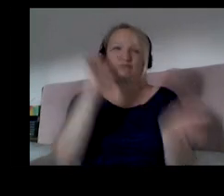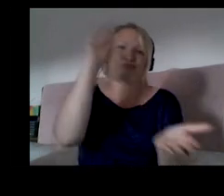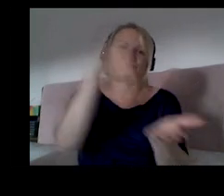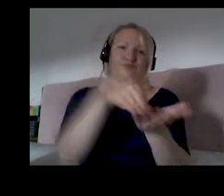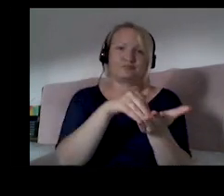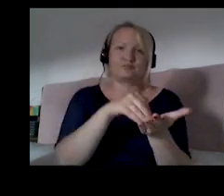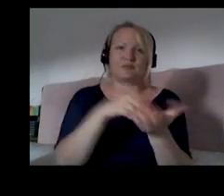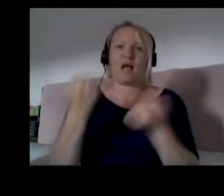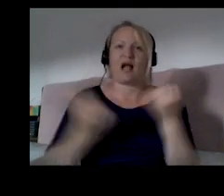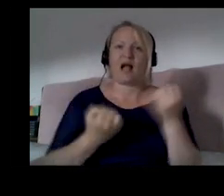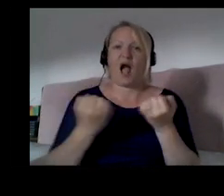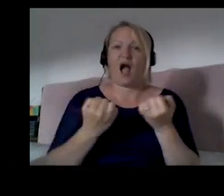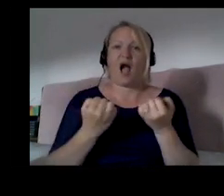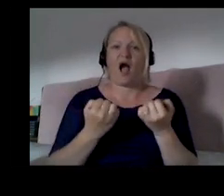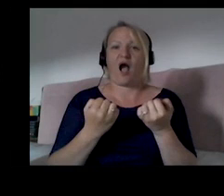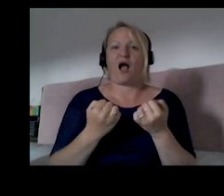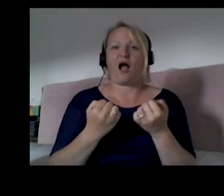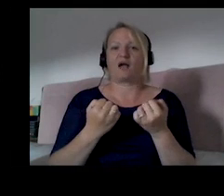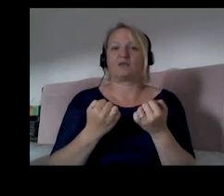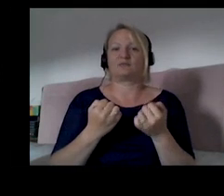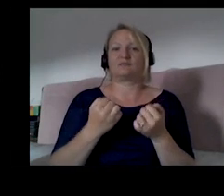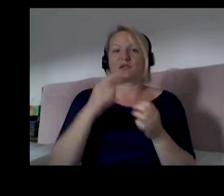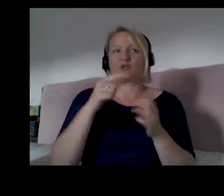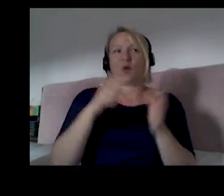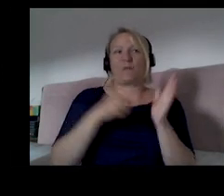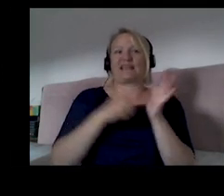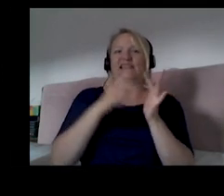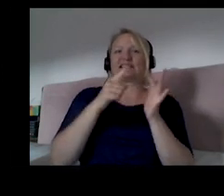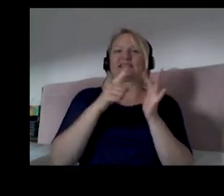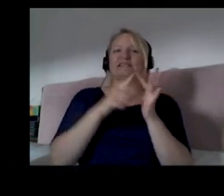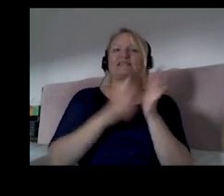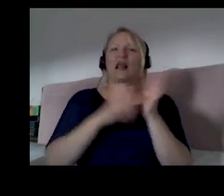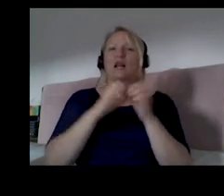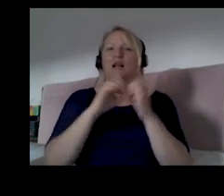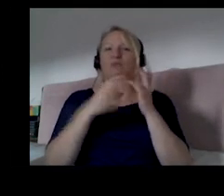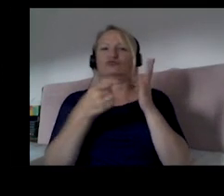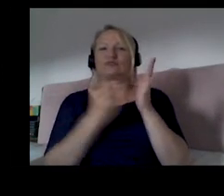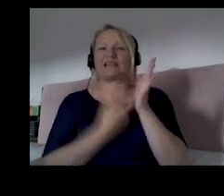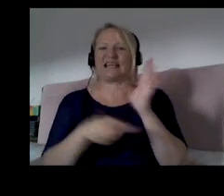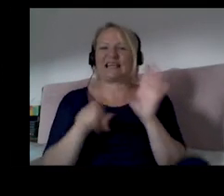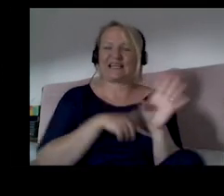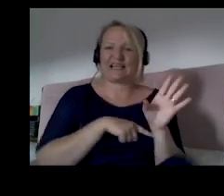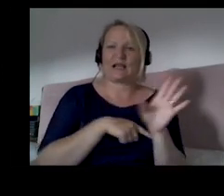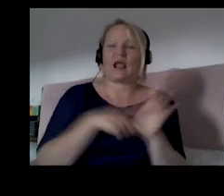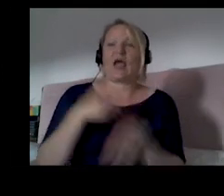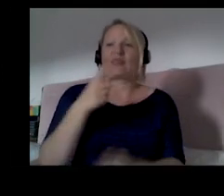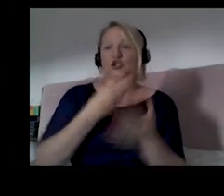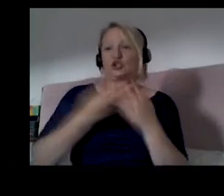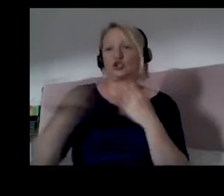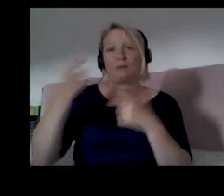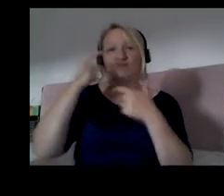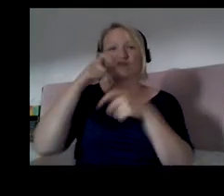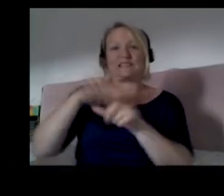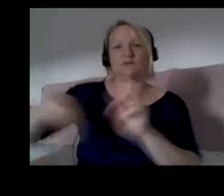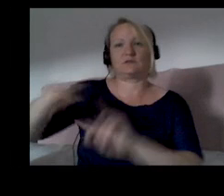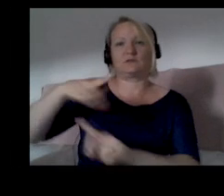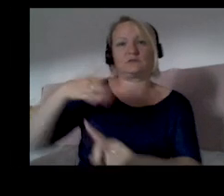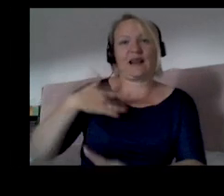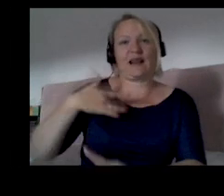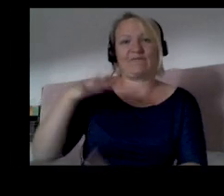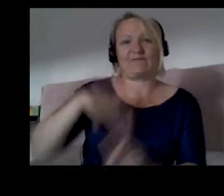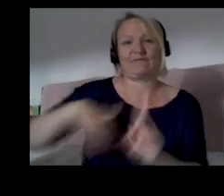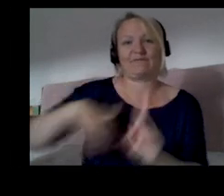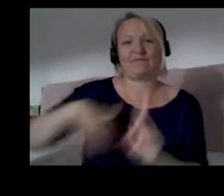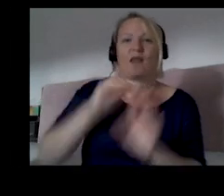within a 30-minute journey by car would be in the wards of Tilbury, where some residents